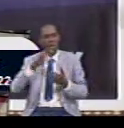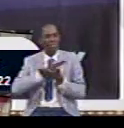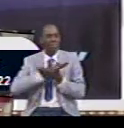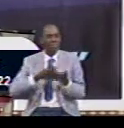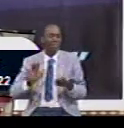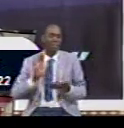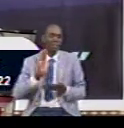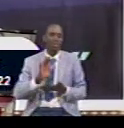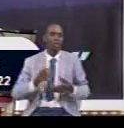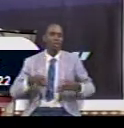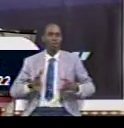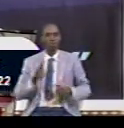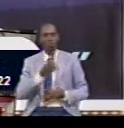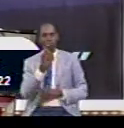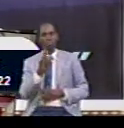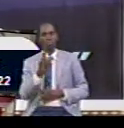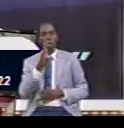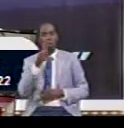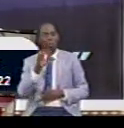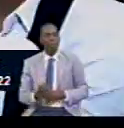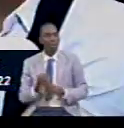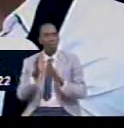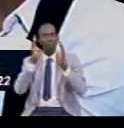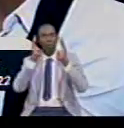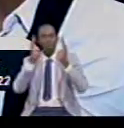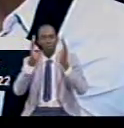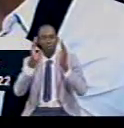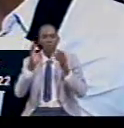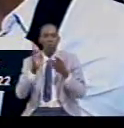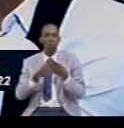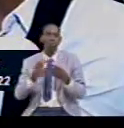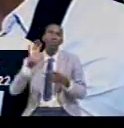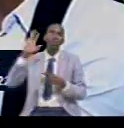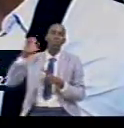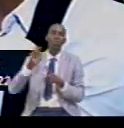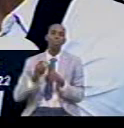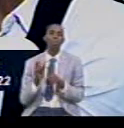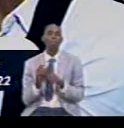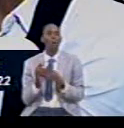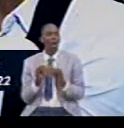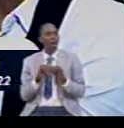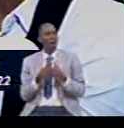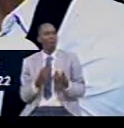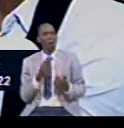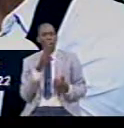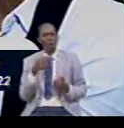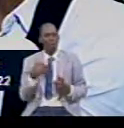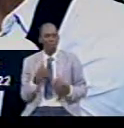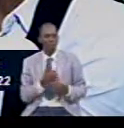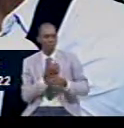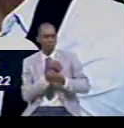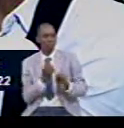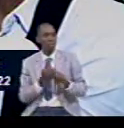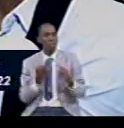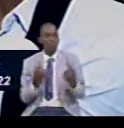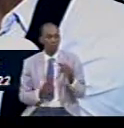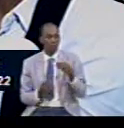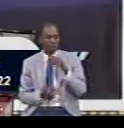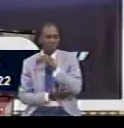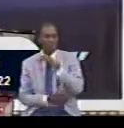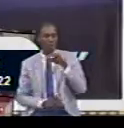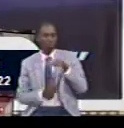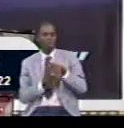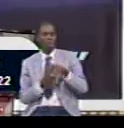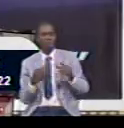It says, by taking heed thereto according to thy word. Ah, we preserve from sin. Temptation comes and say